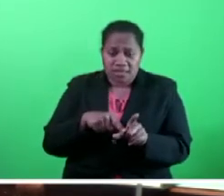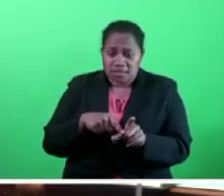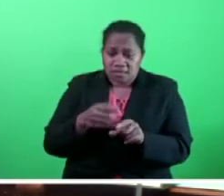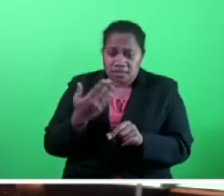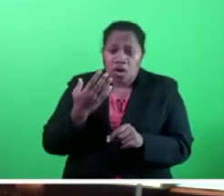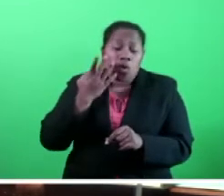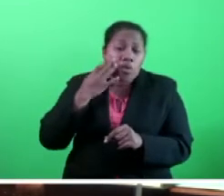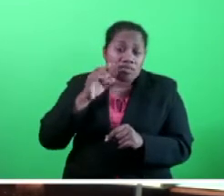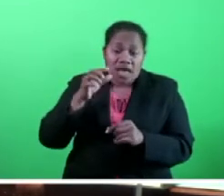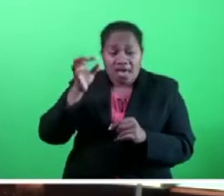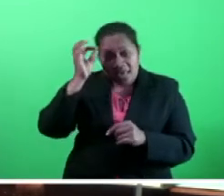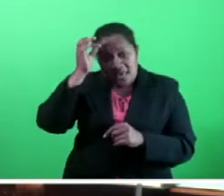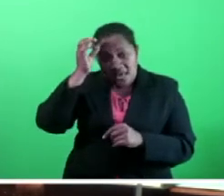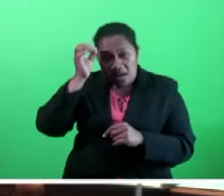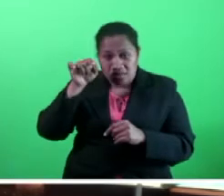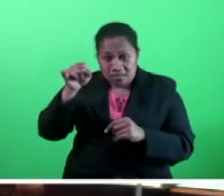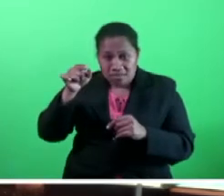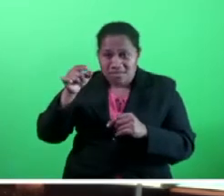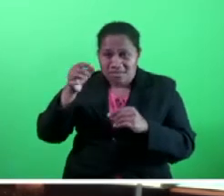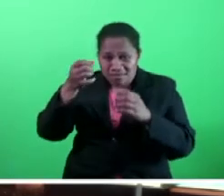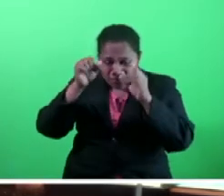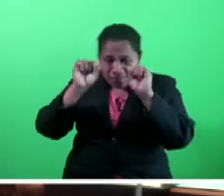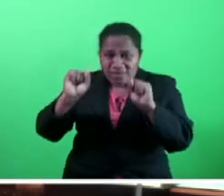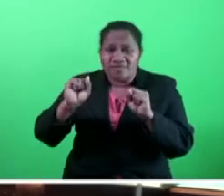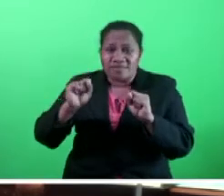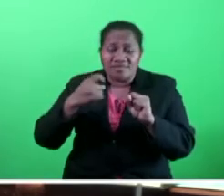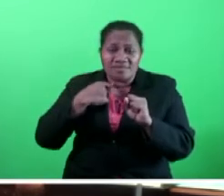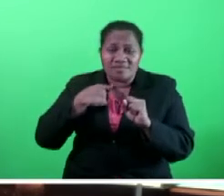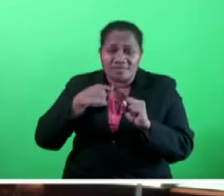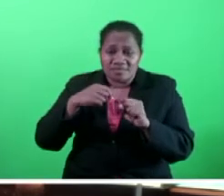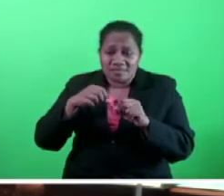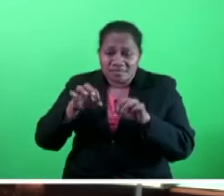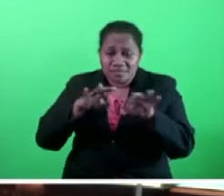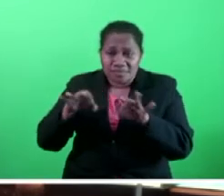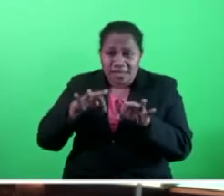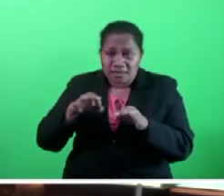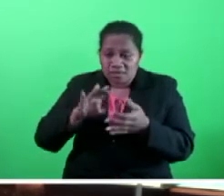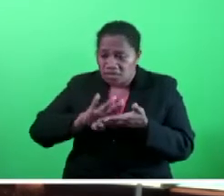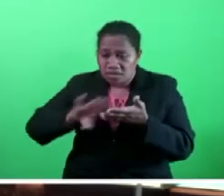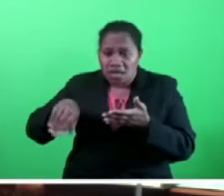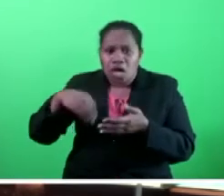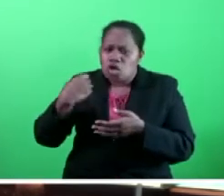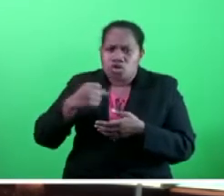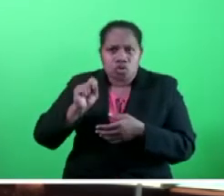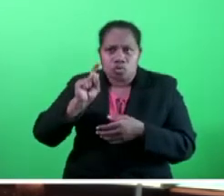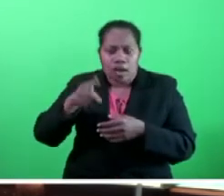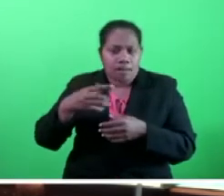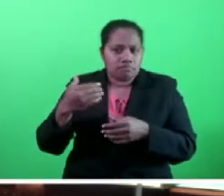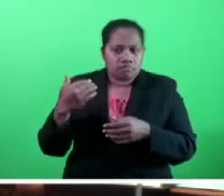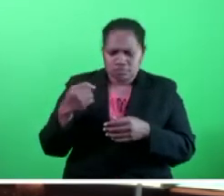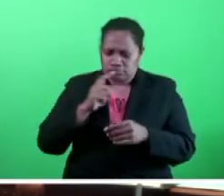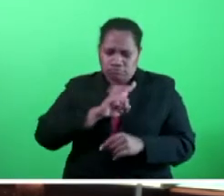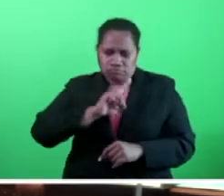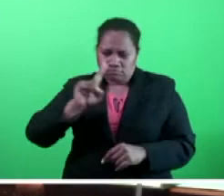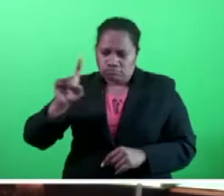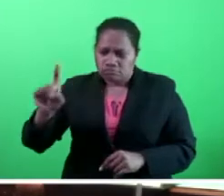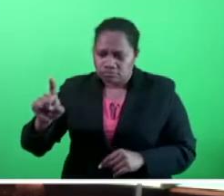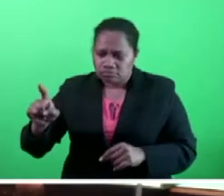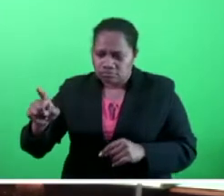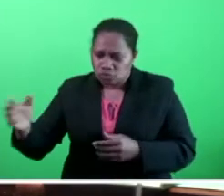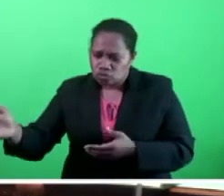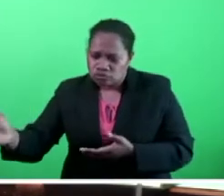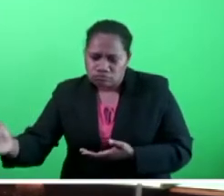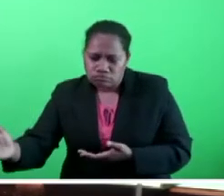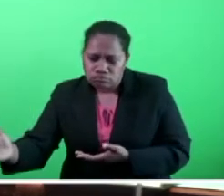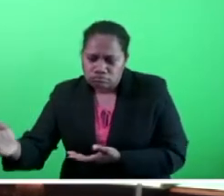was abundant, no one bothered to round off the cattle that was there. The cattle that was there. They just abandoned